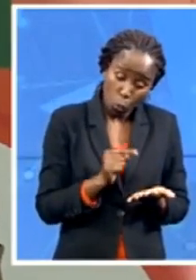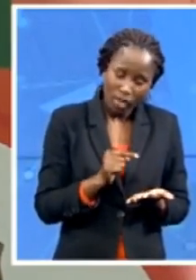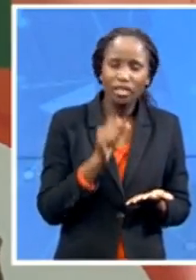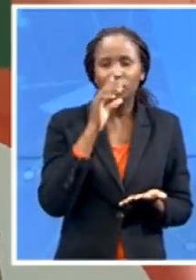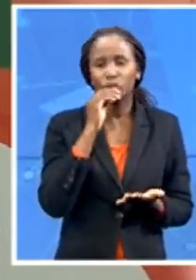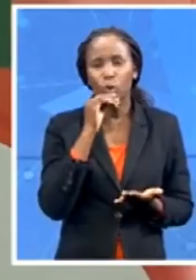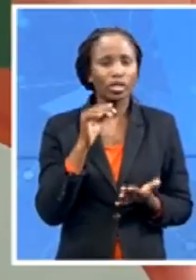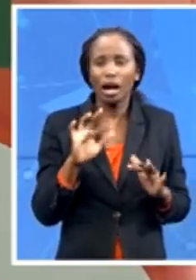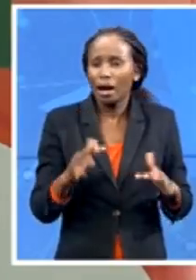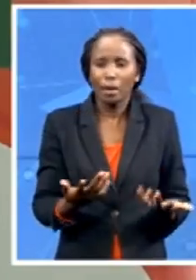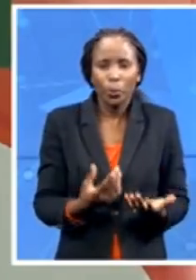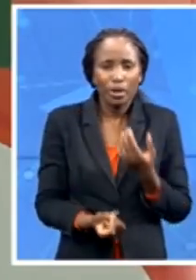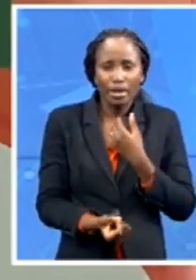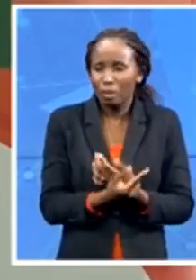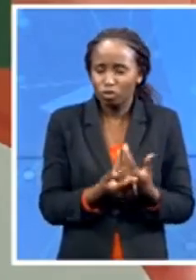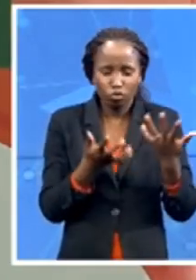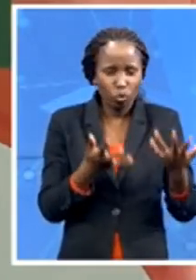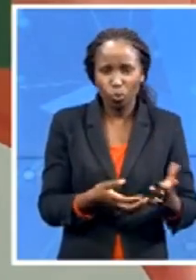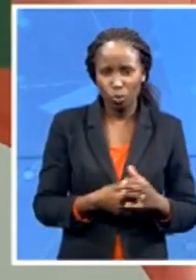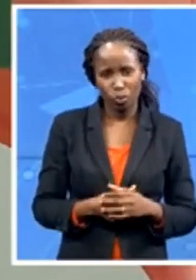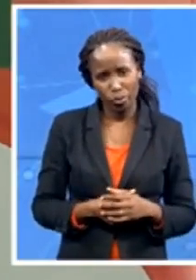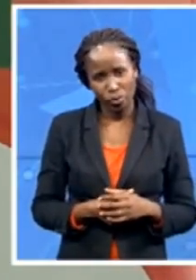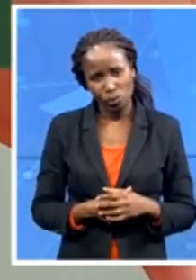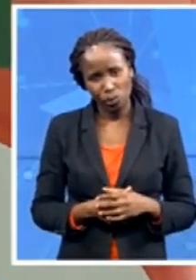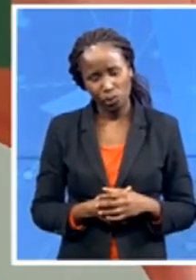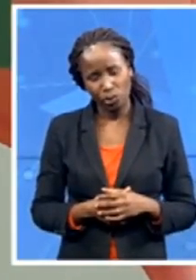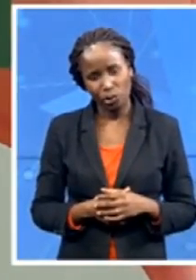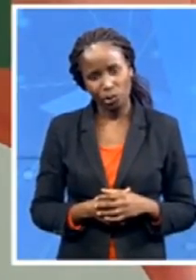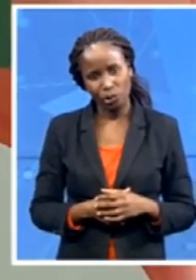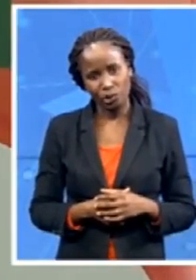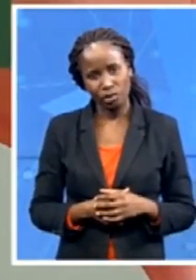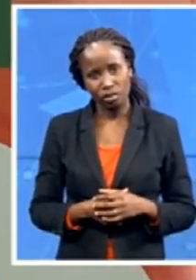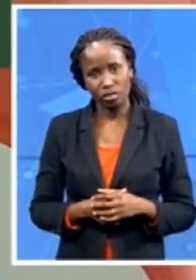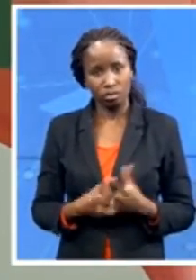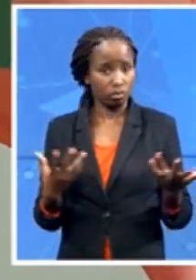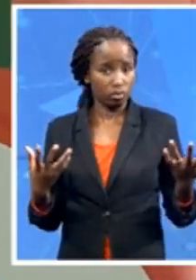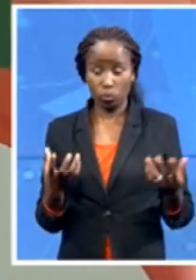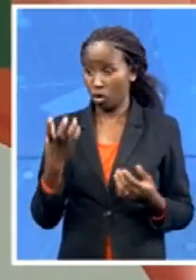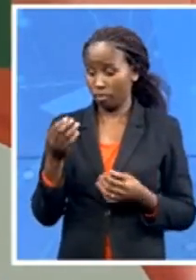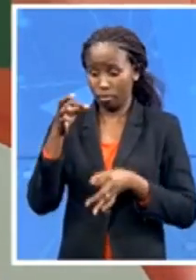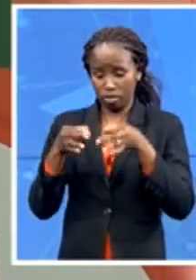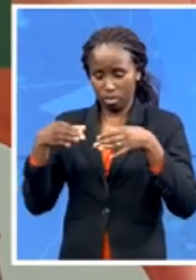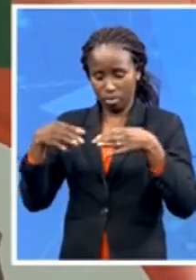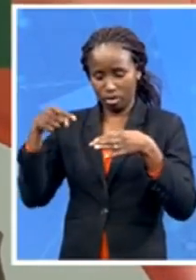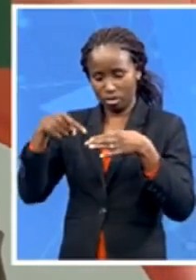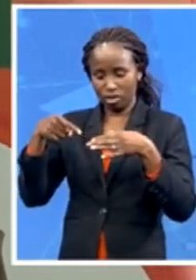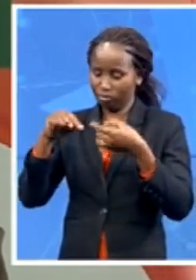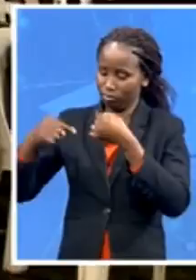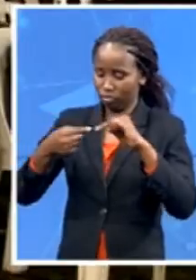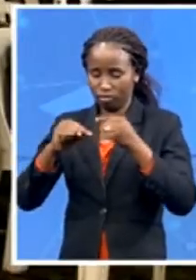ngoku. Nansi party silwa yodwa. Yawugqiba ukulwa yodwa yahlaza iSouth